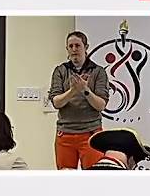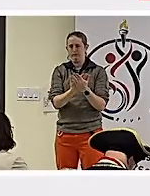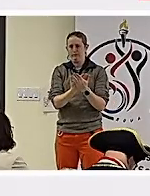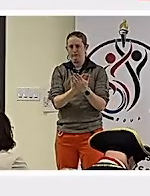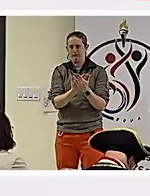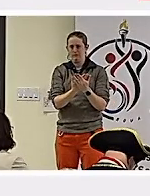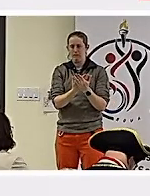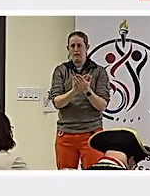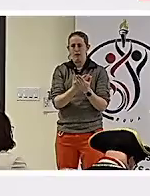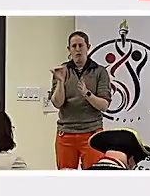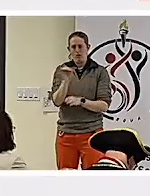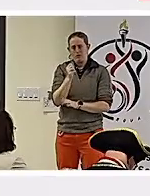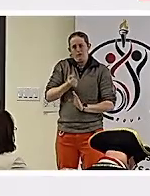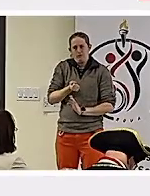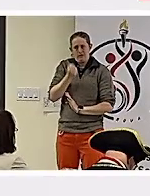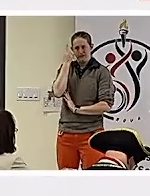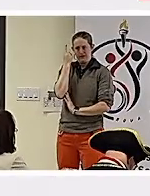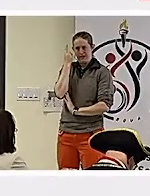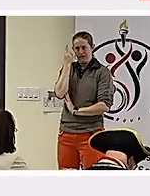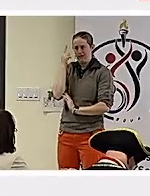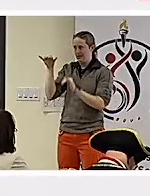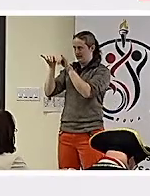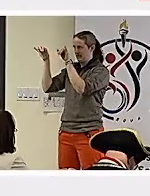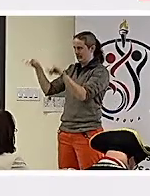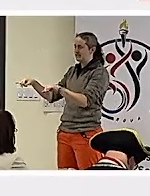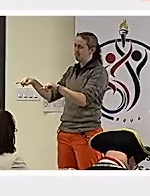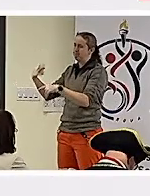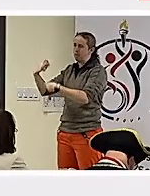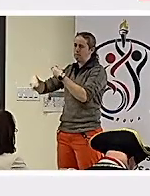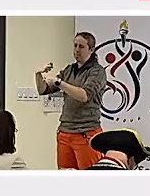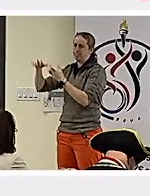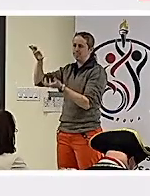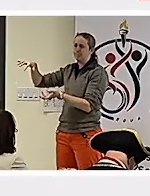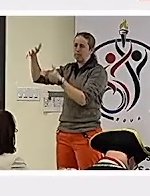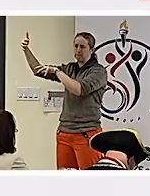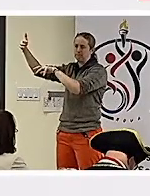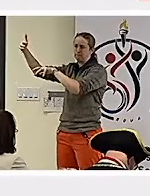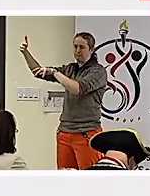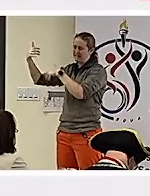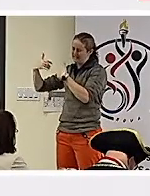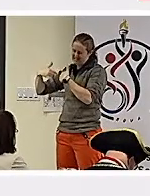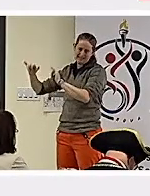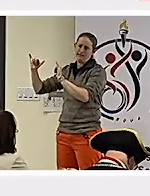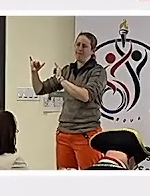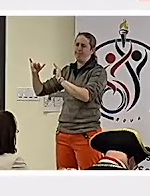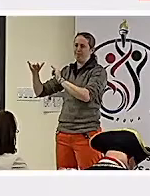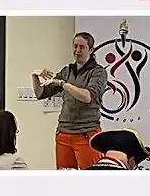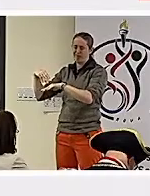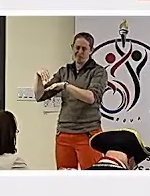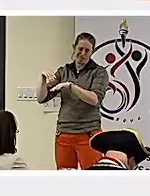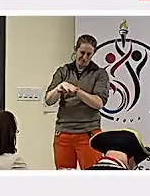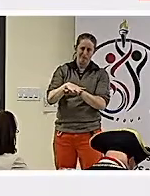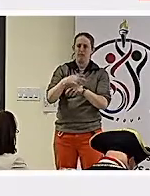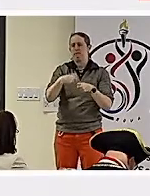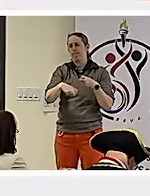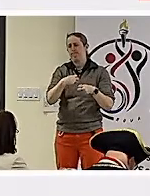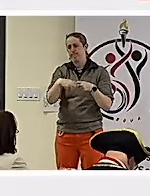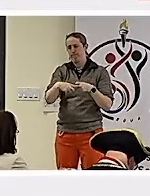the underlying systemic issues that continue to